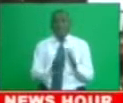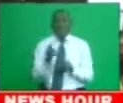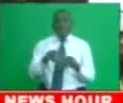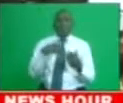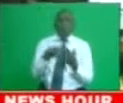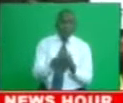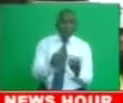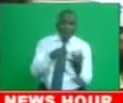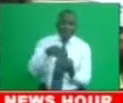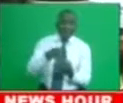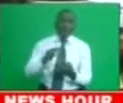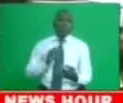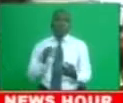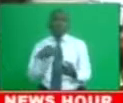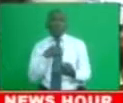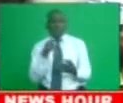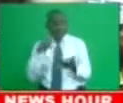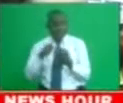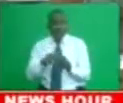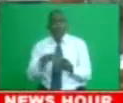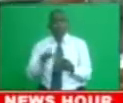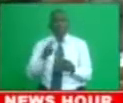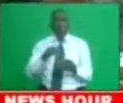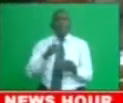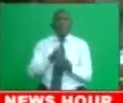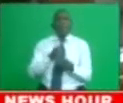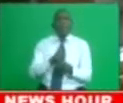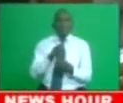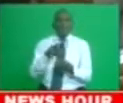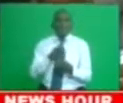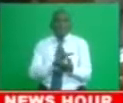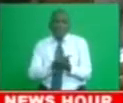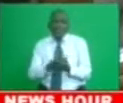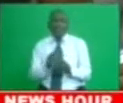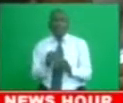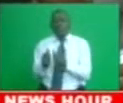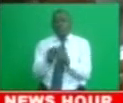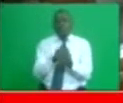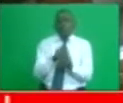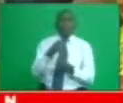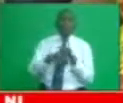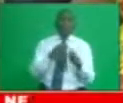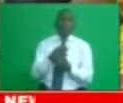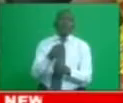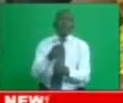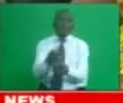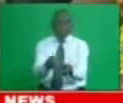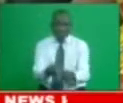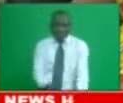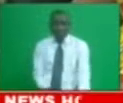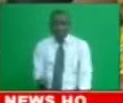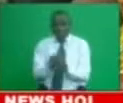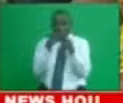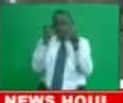among its members and the need to modernize HR in the public sector to be in line with the global trends. Under